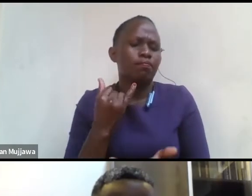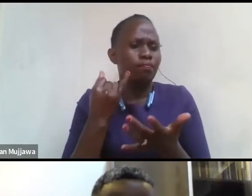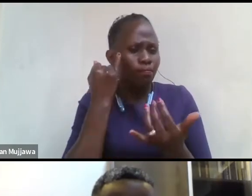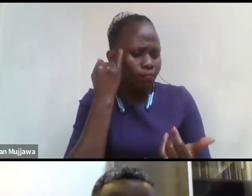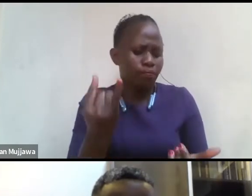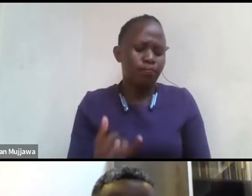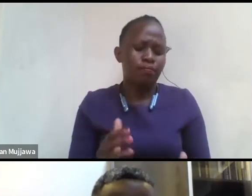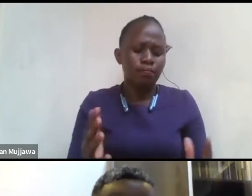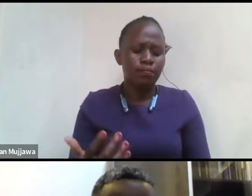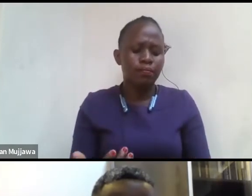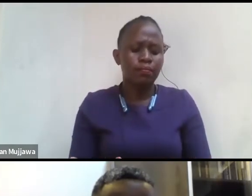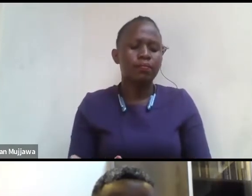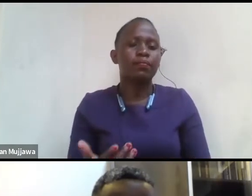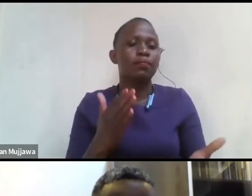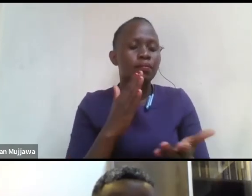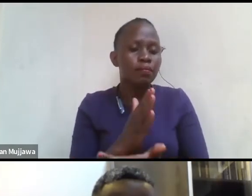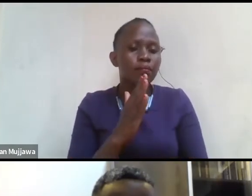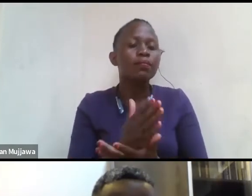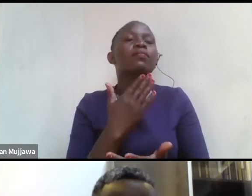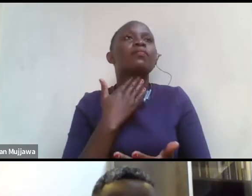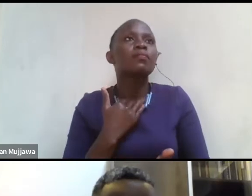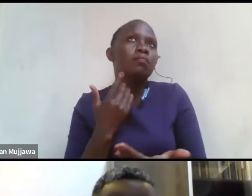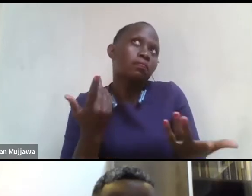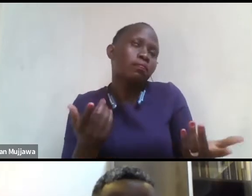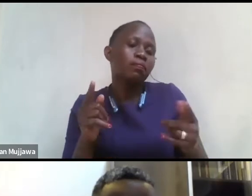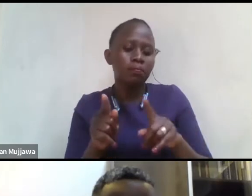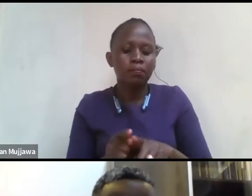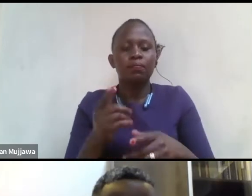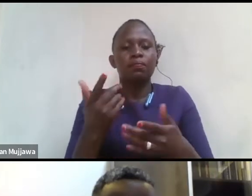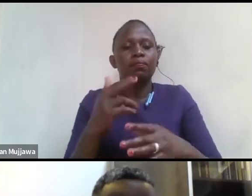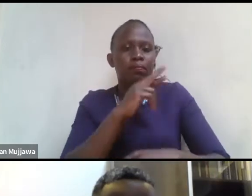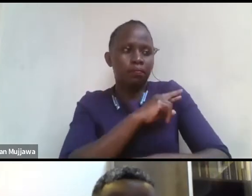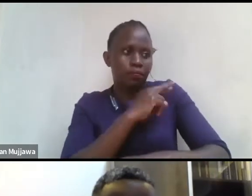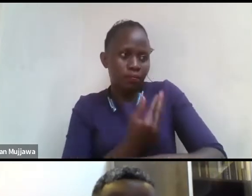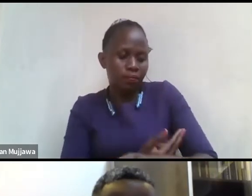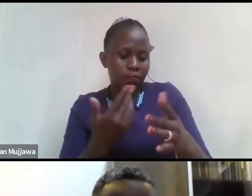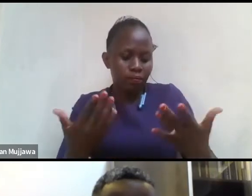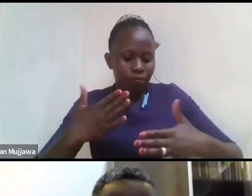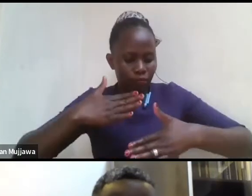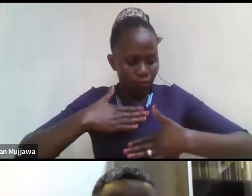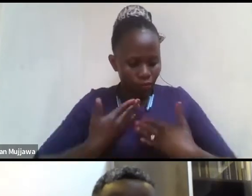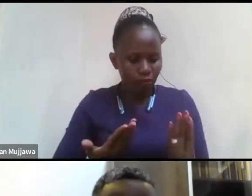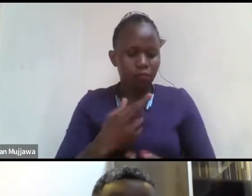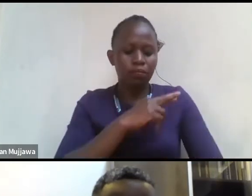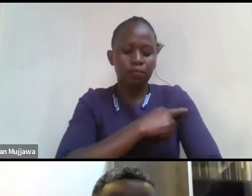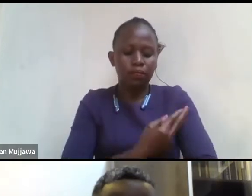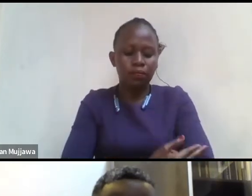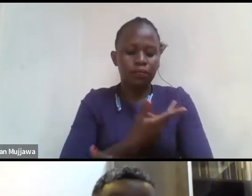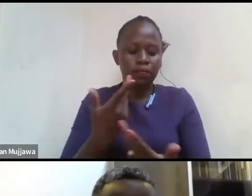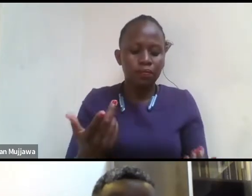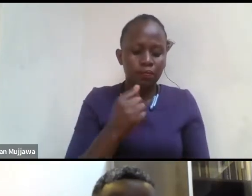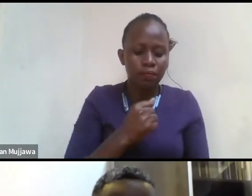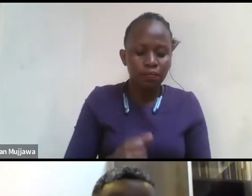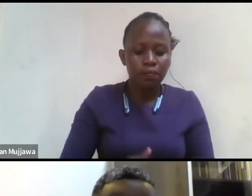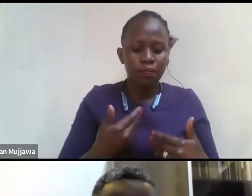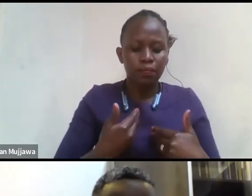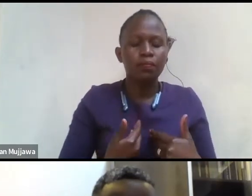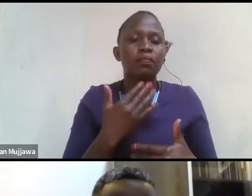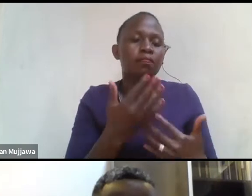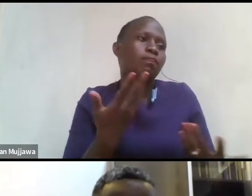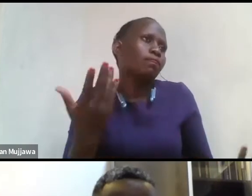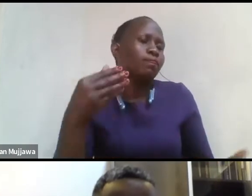formalization. No matter, even if you own the resource, for example, your own inquiries, your grandfather left you this land and you know it has gold and all that kind